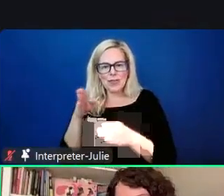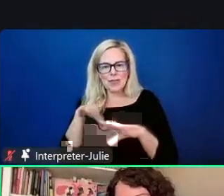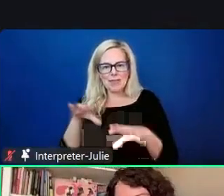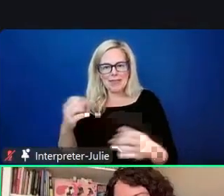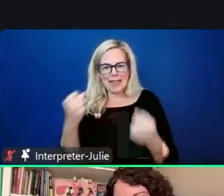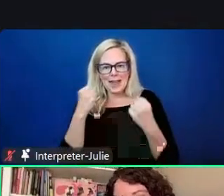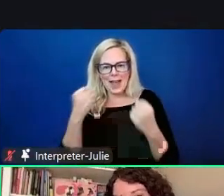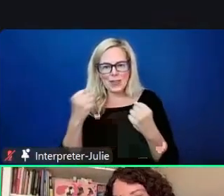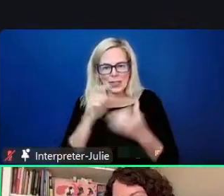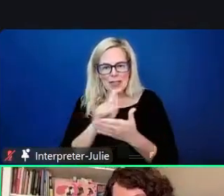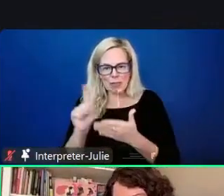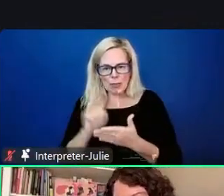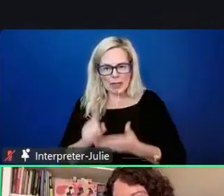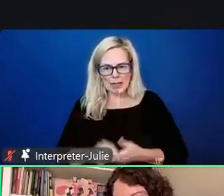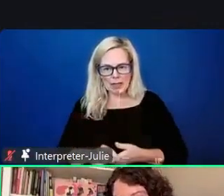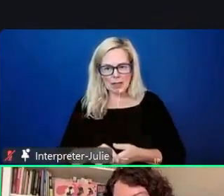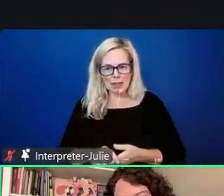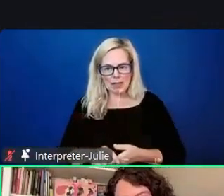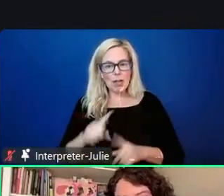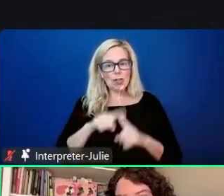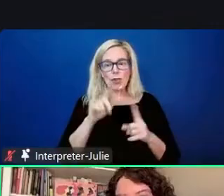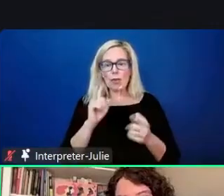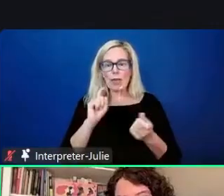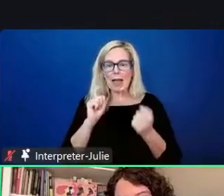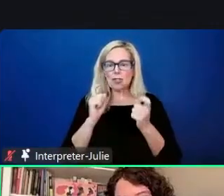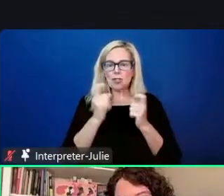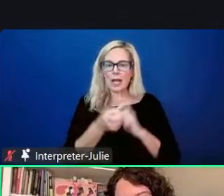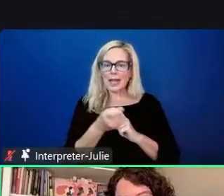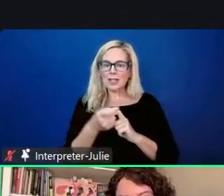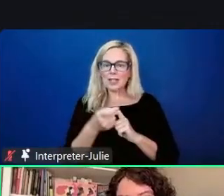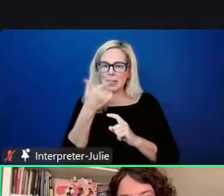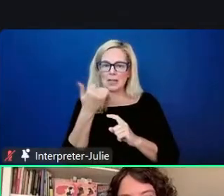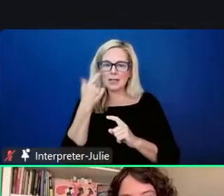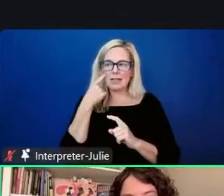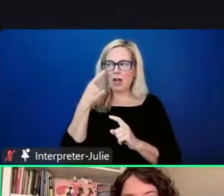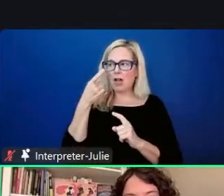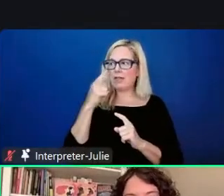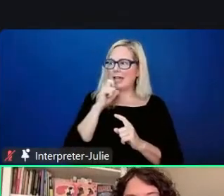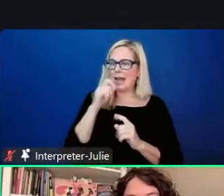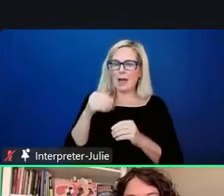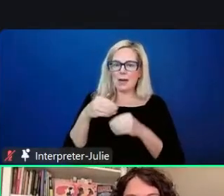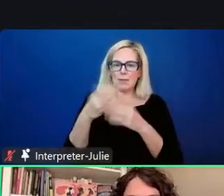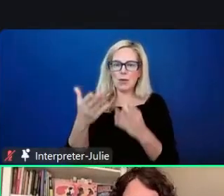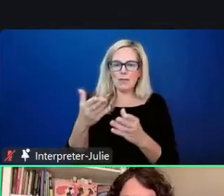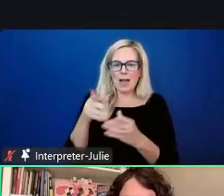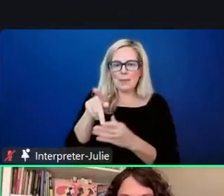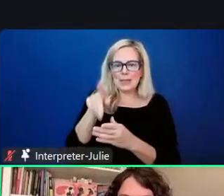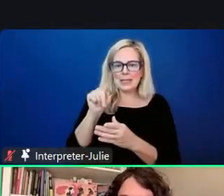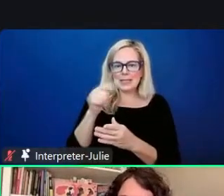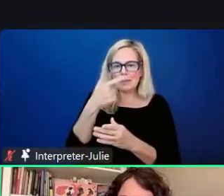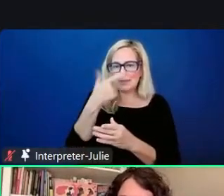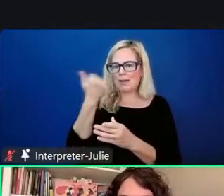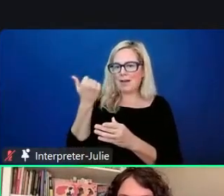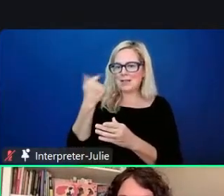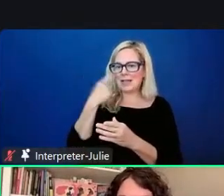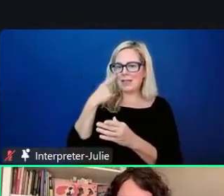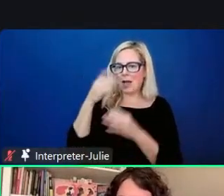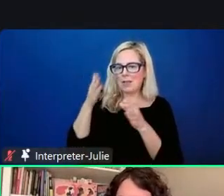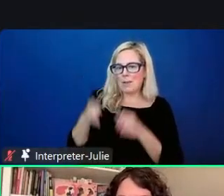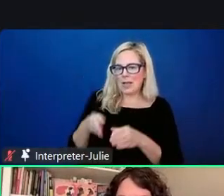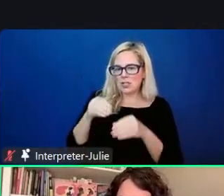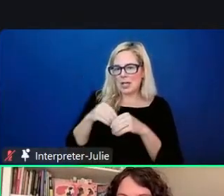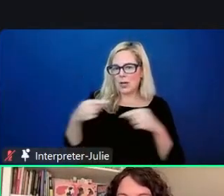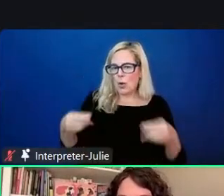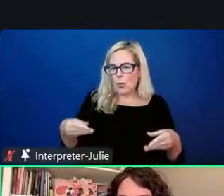pick physical therapy because they thought the patient could not exercise with an amputation. This really struck us as one of the